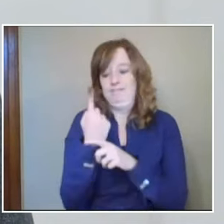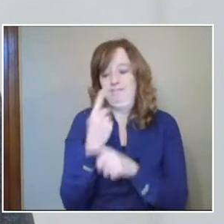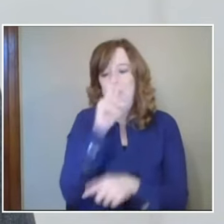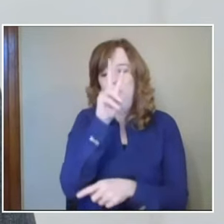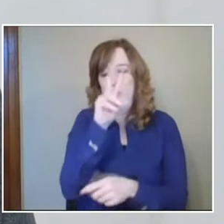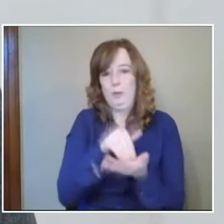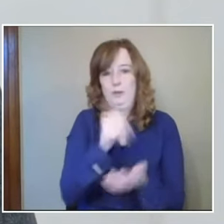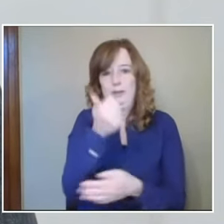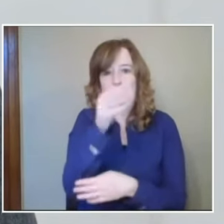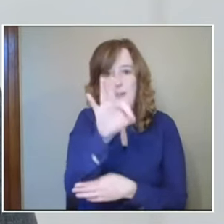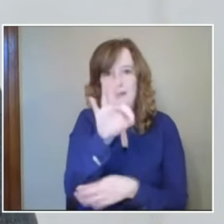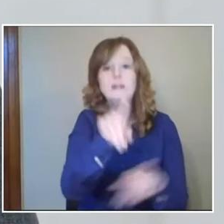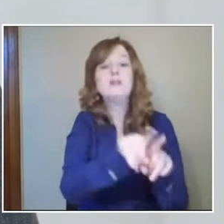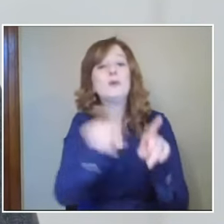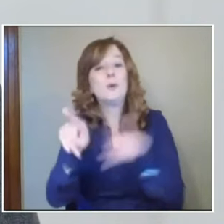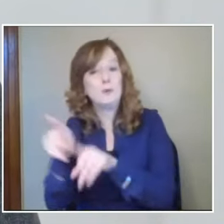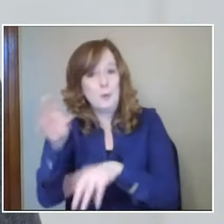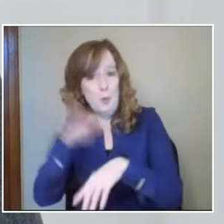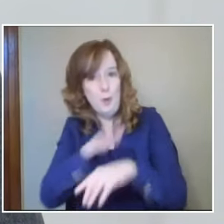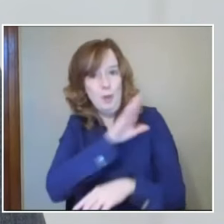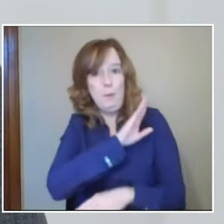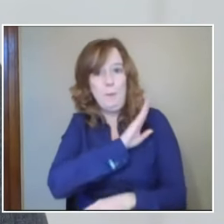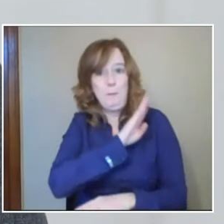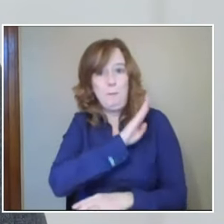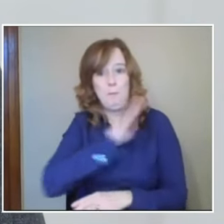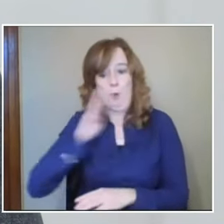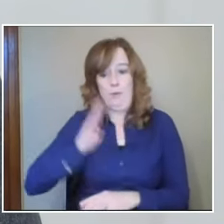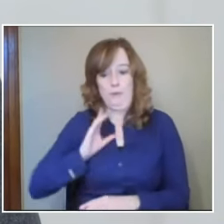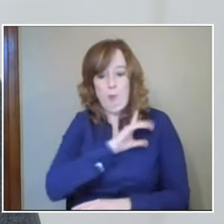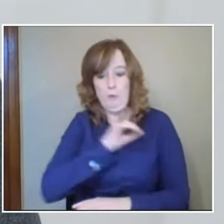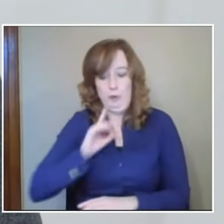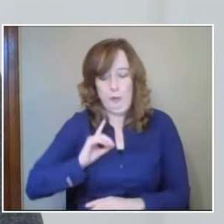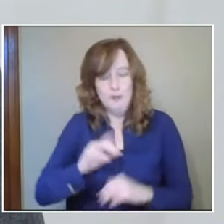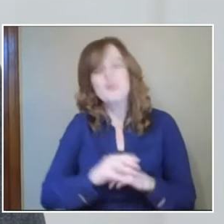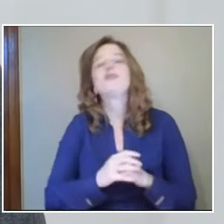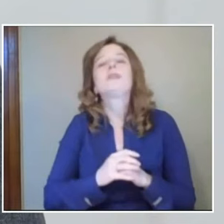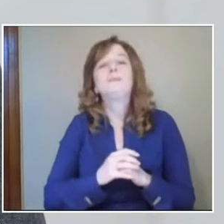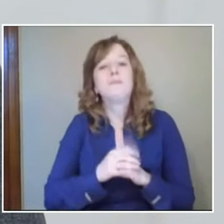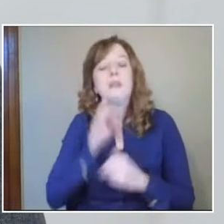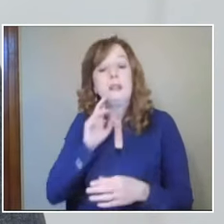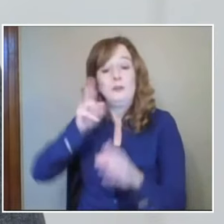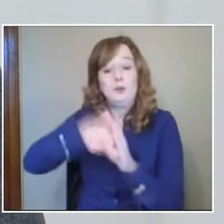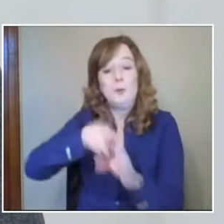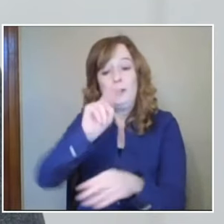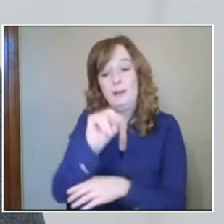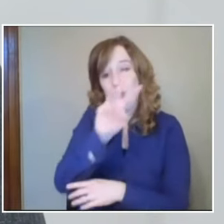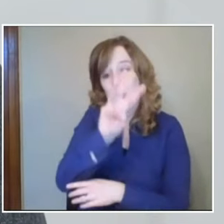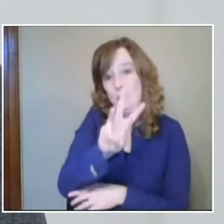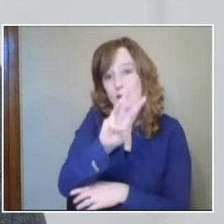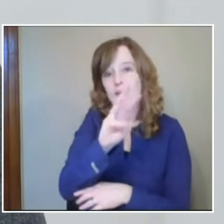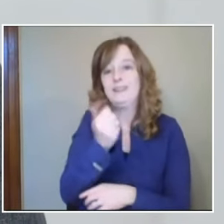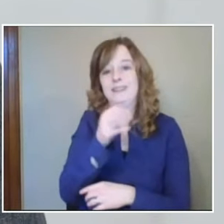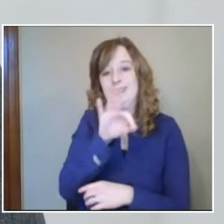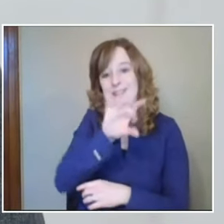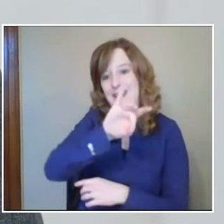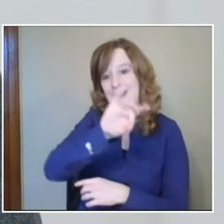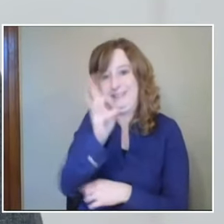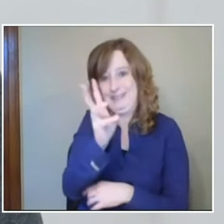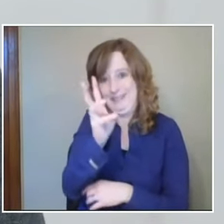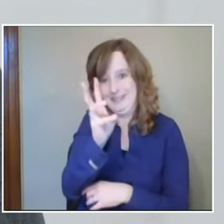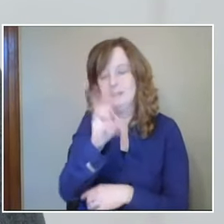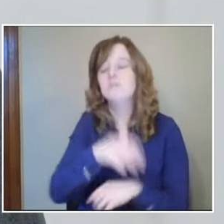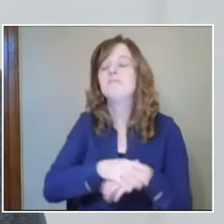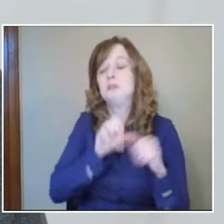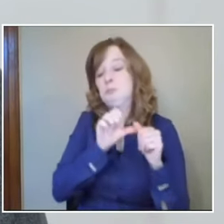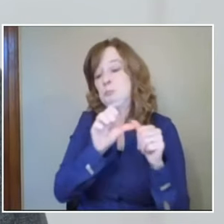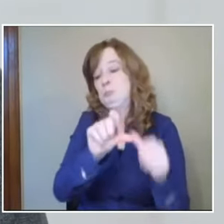Directors. Kurt initially joined the Nationwide family of companies in 1986. During his first 23 years at Nationwide, Kurt served